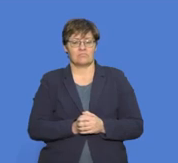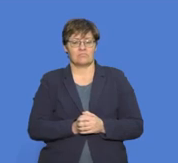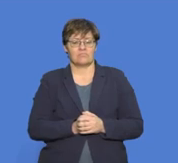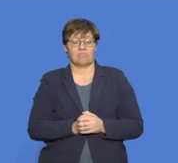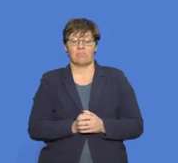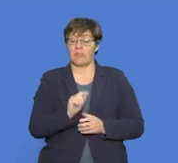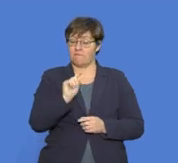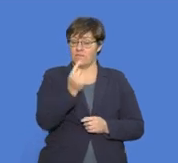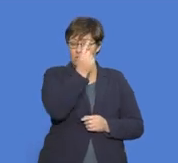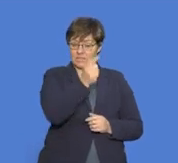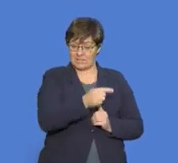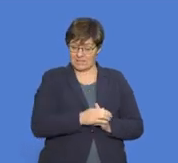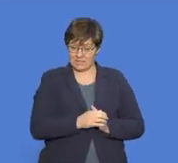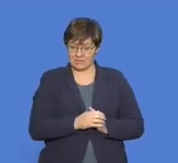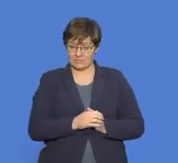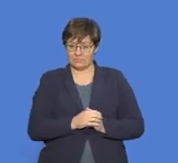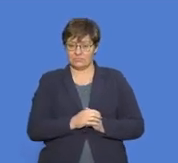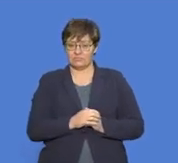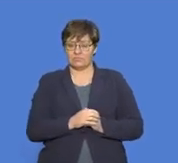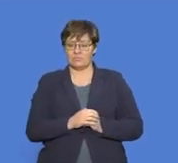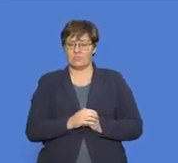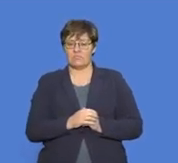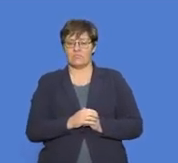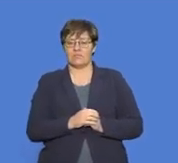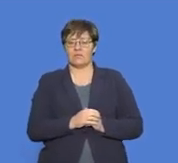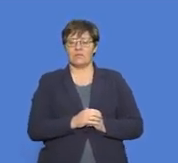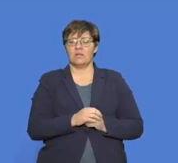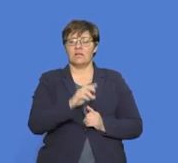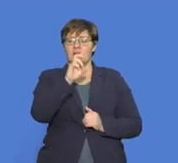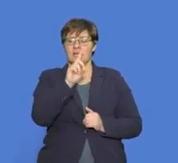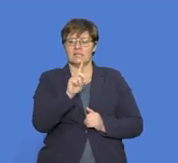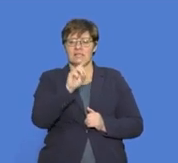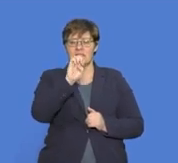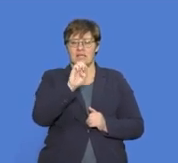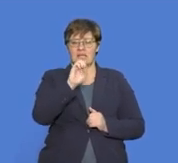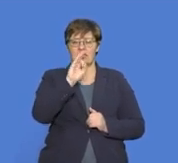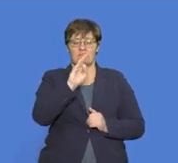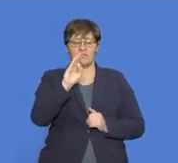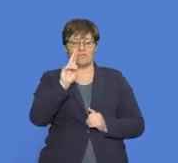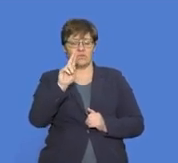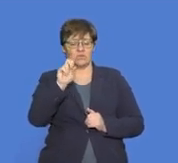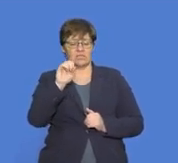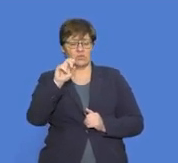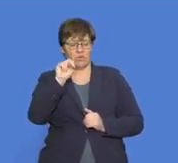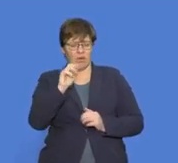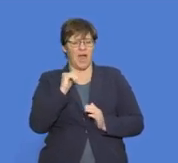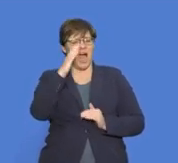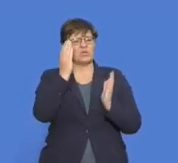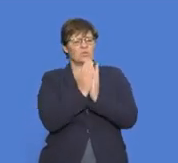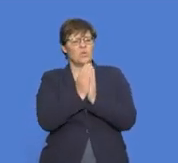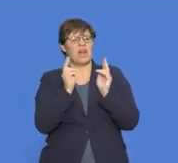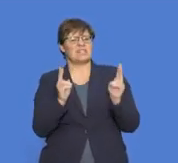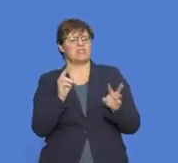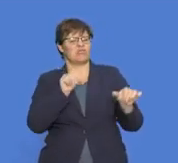First one is diffusion. You should have done this in natural science earlier on in high school, and that